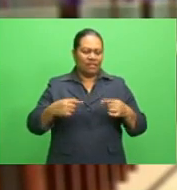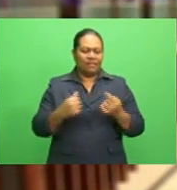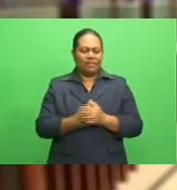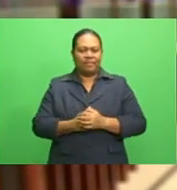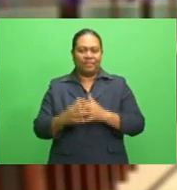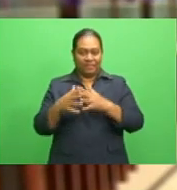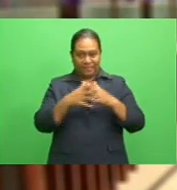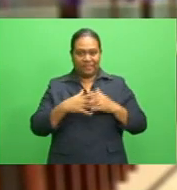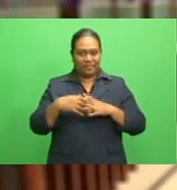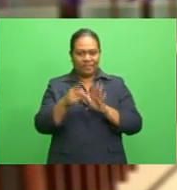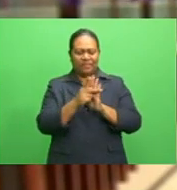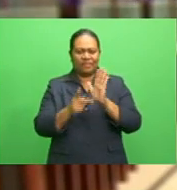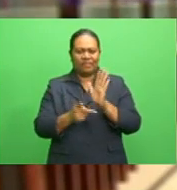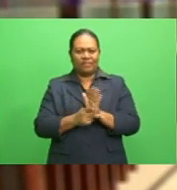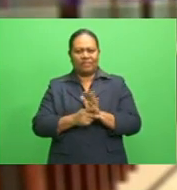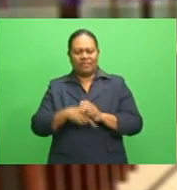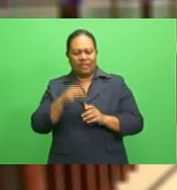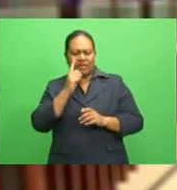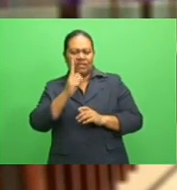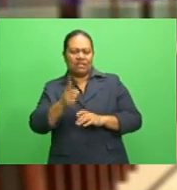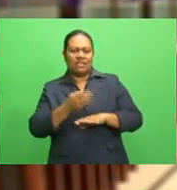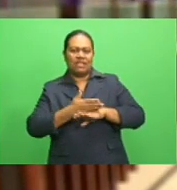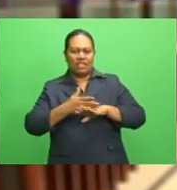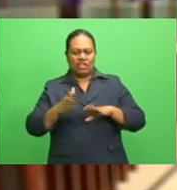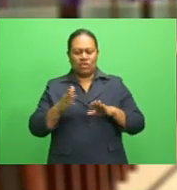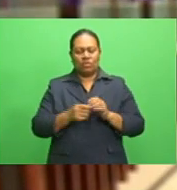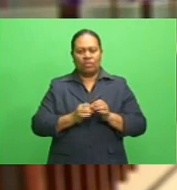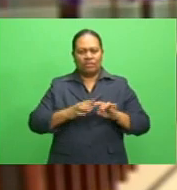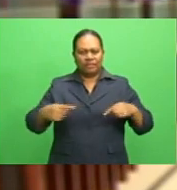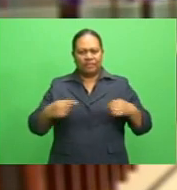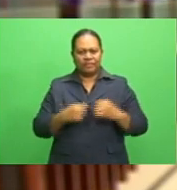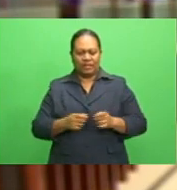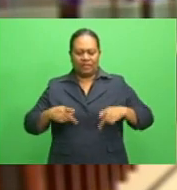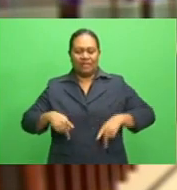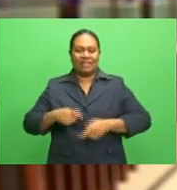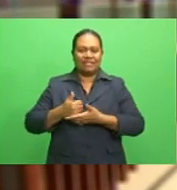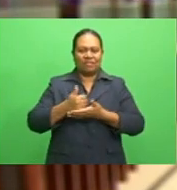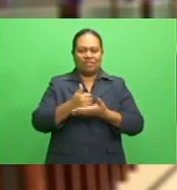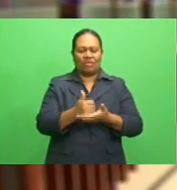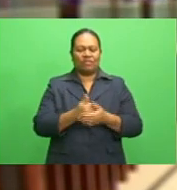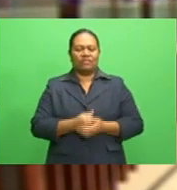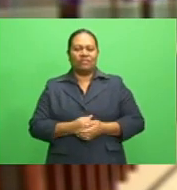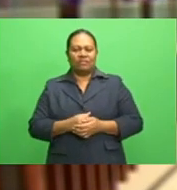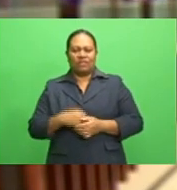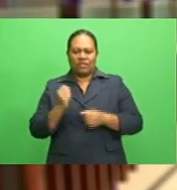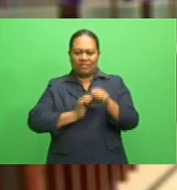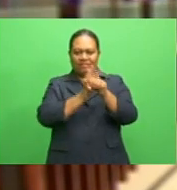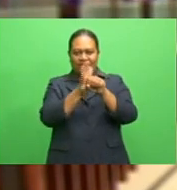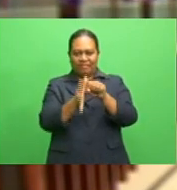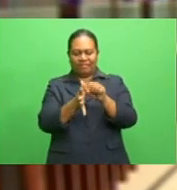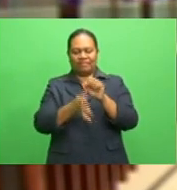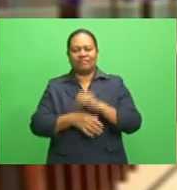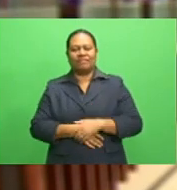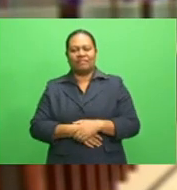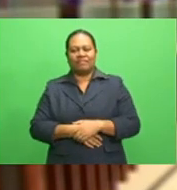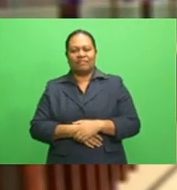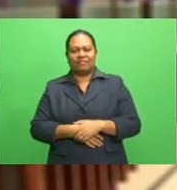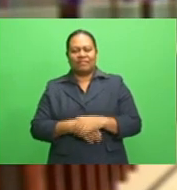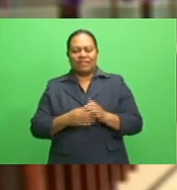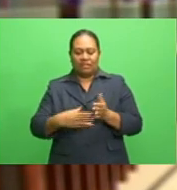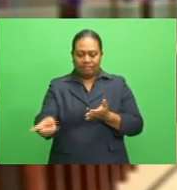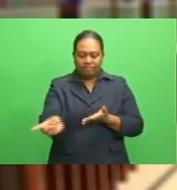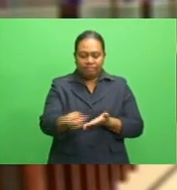U.S. policymakers can agree a new package of physical support for the virus-hit economy. On the data